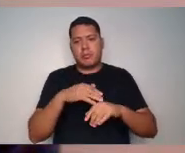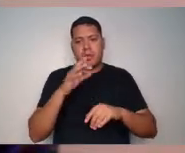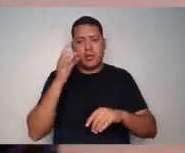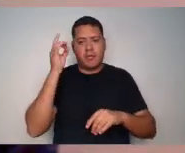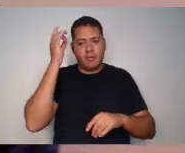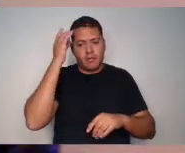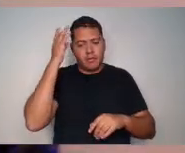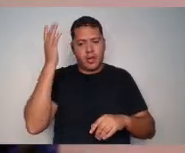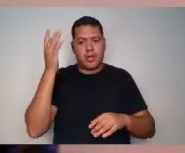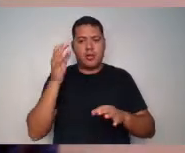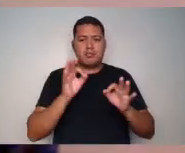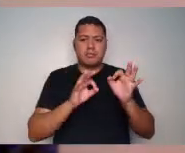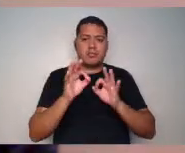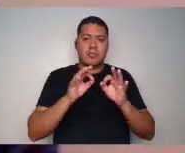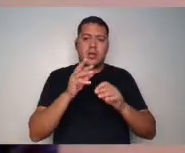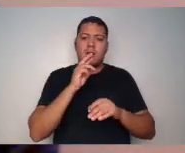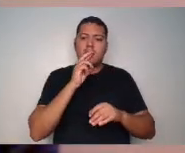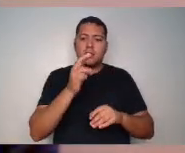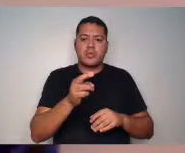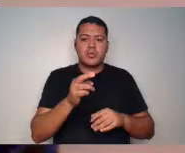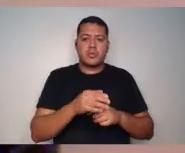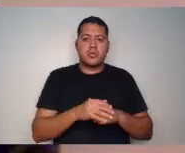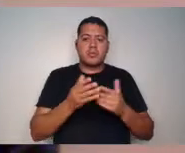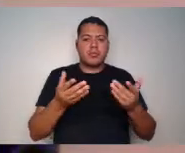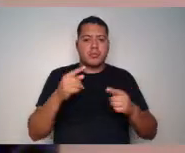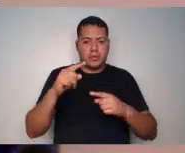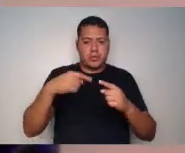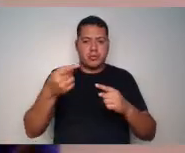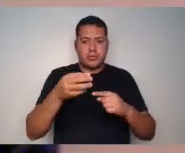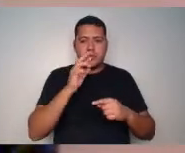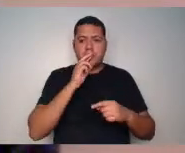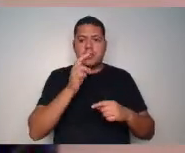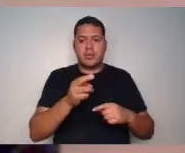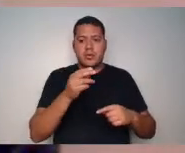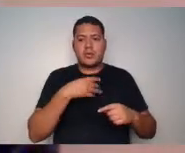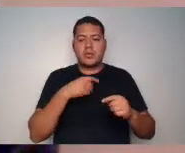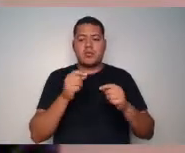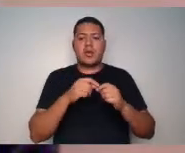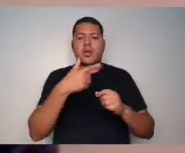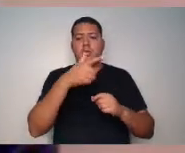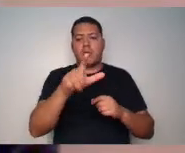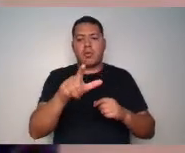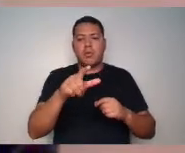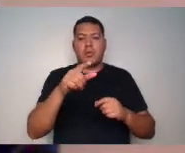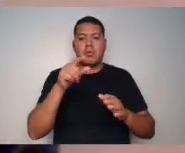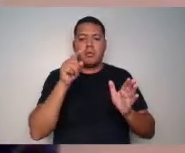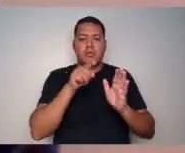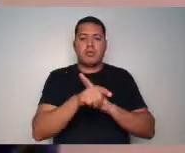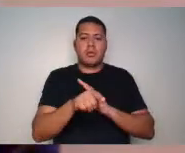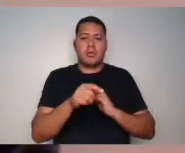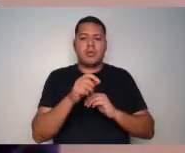and other problems as well, because after this work,